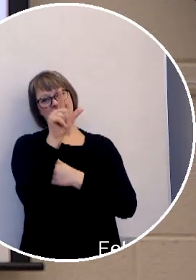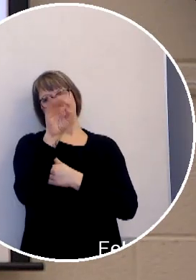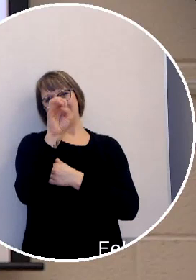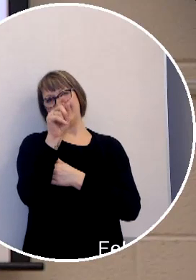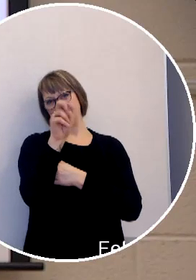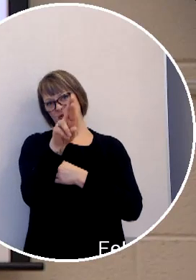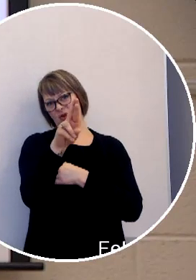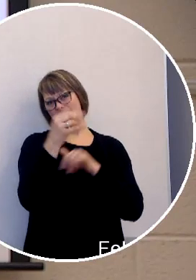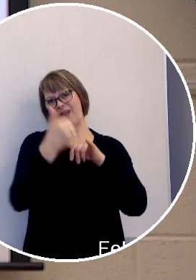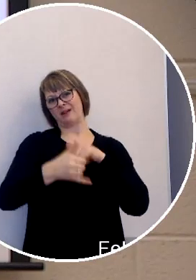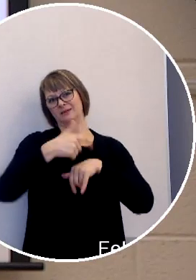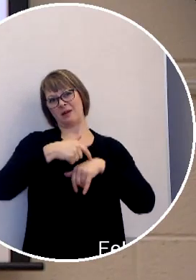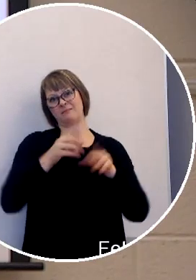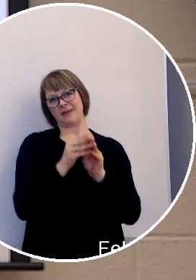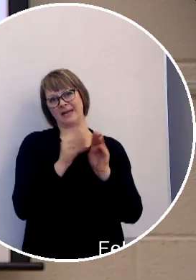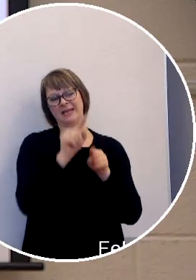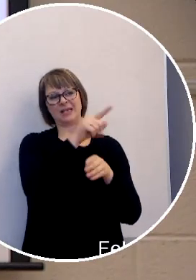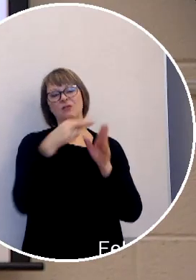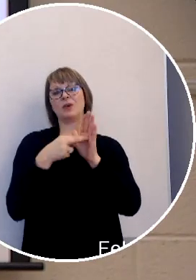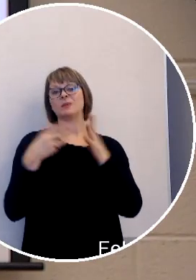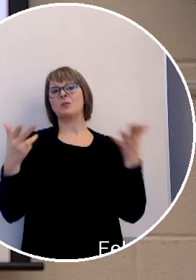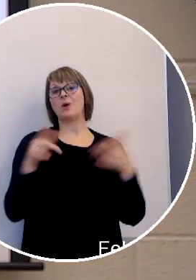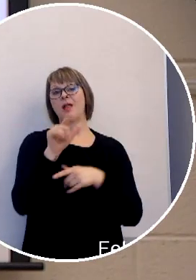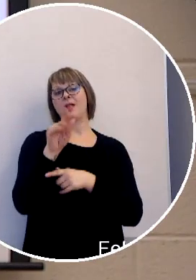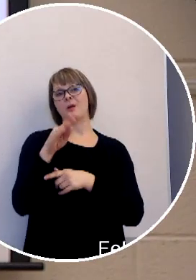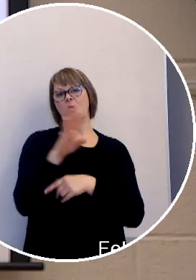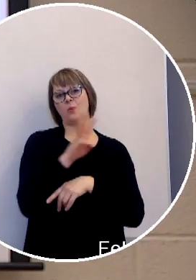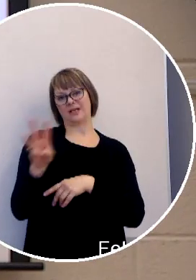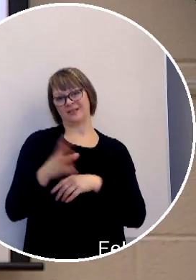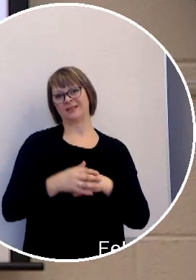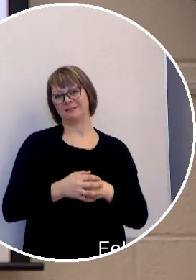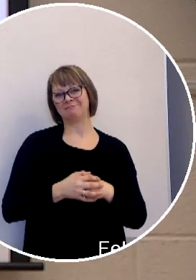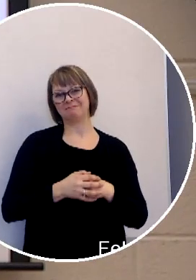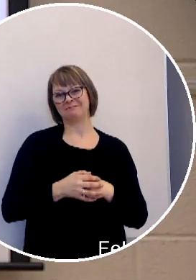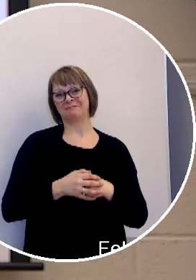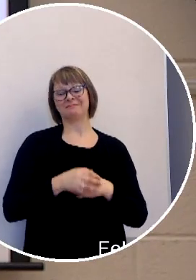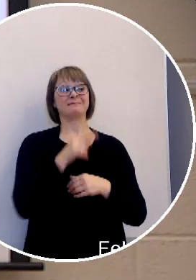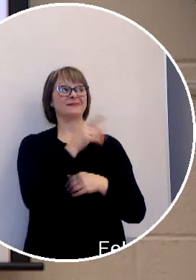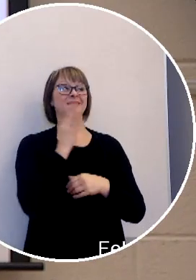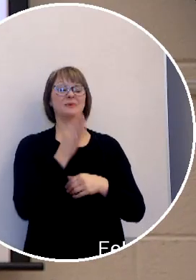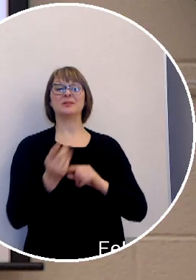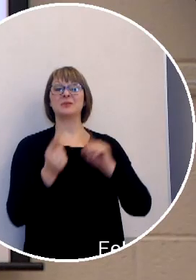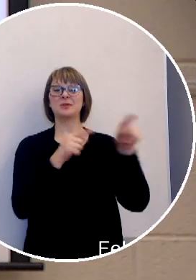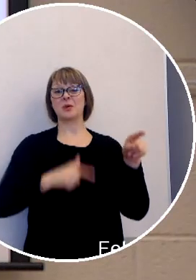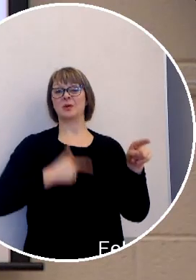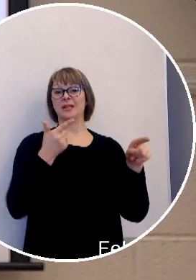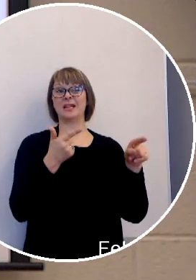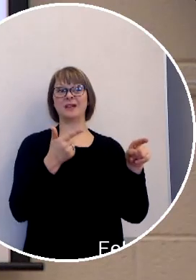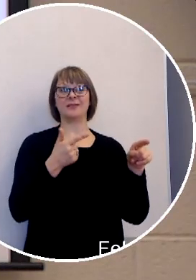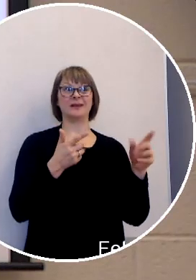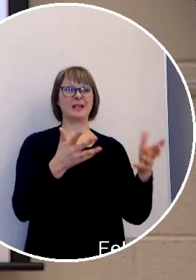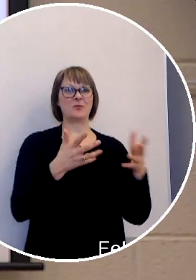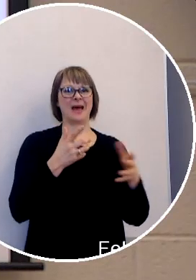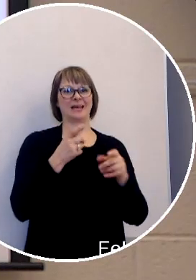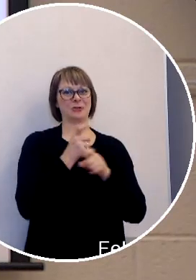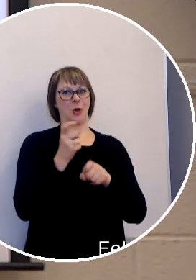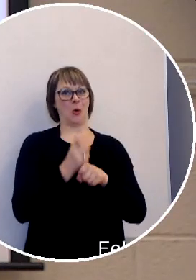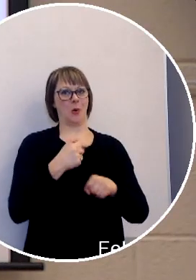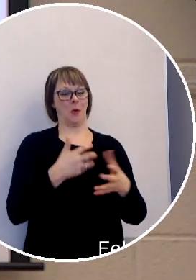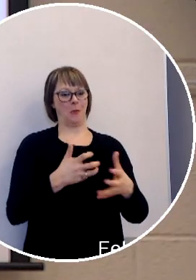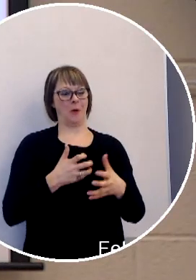Lester, representing Labrador West. He is going to live I wanted to say the joke